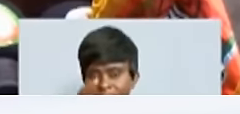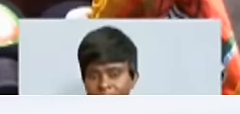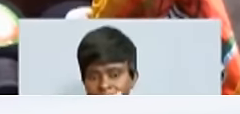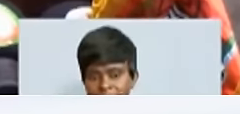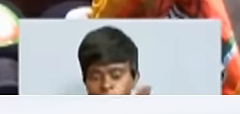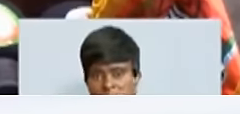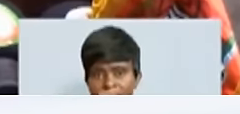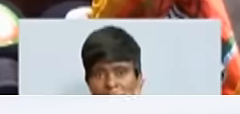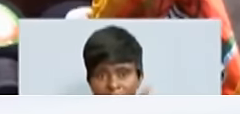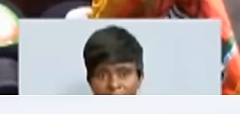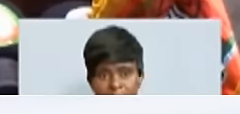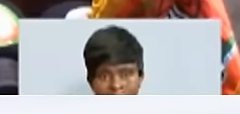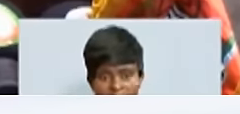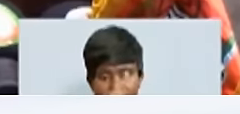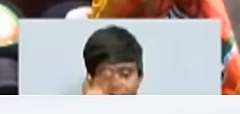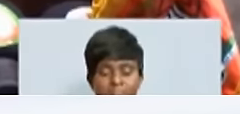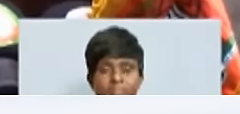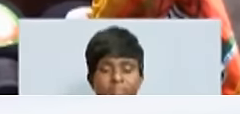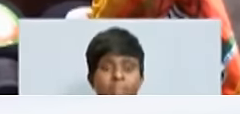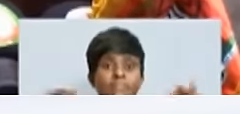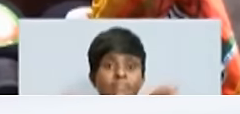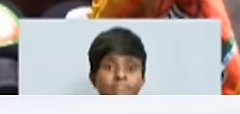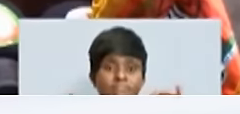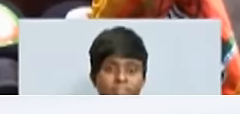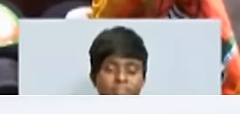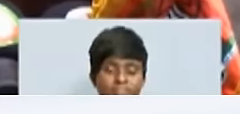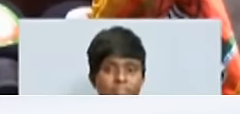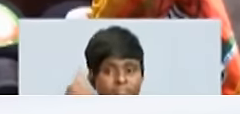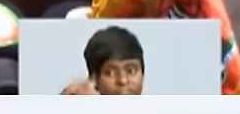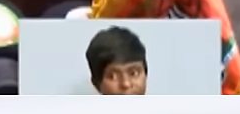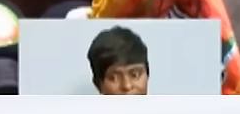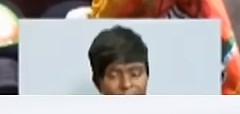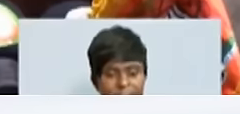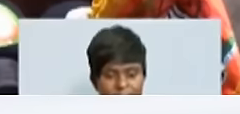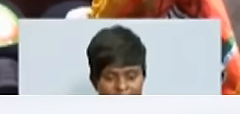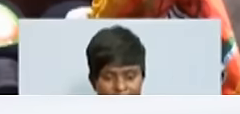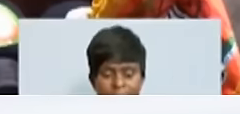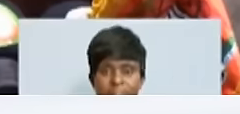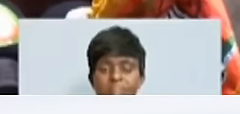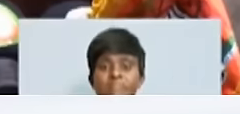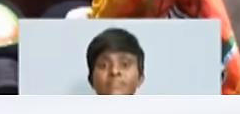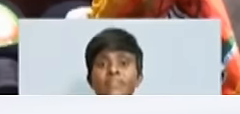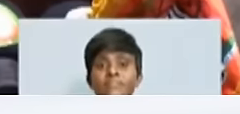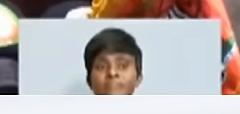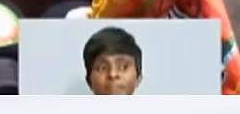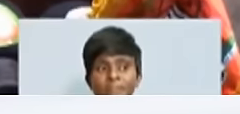August 2021 elections. Yeah. For the peaceful atmosphere